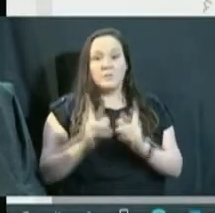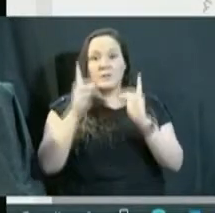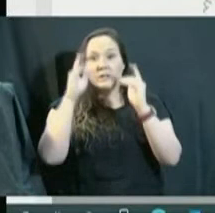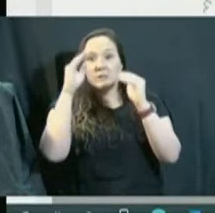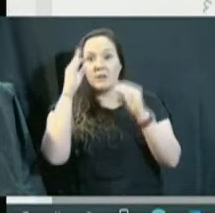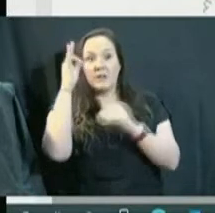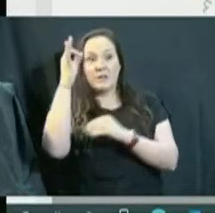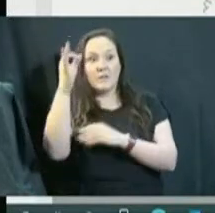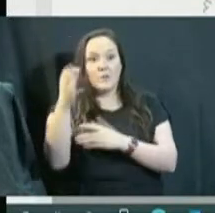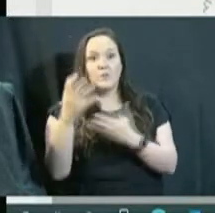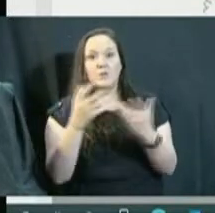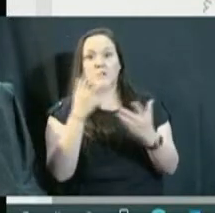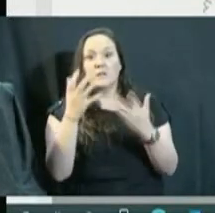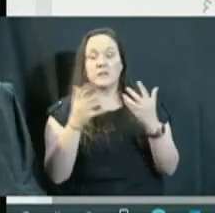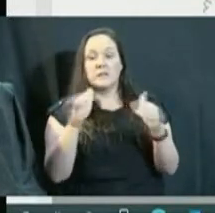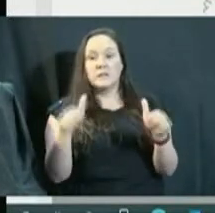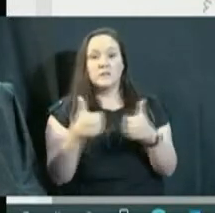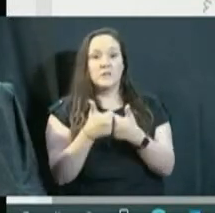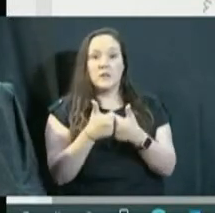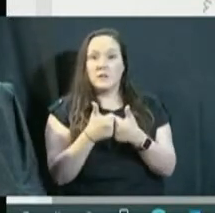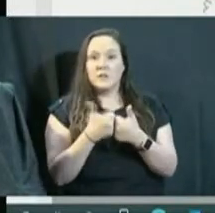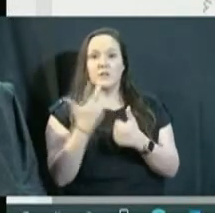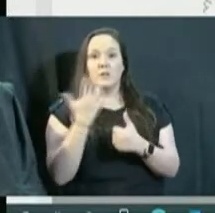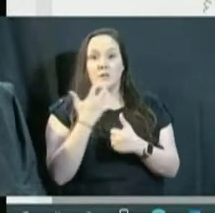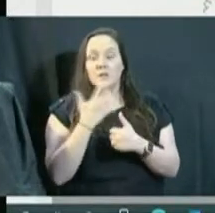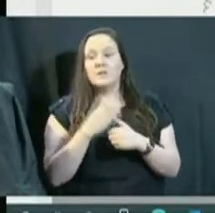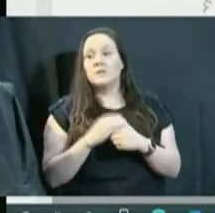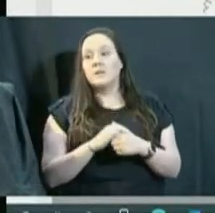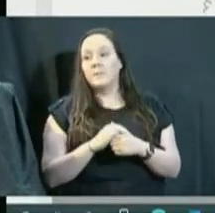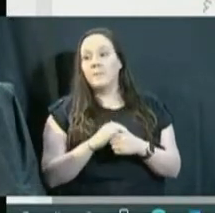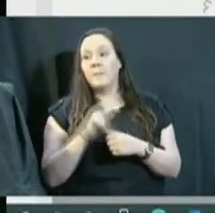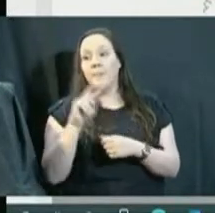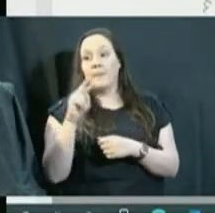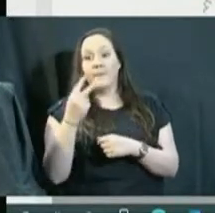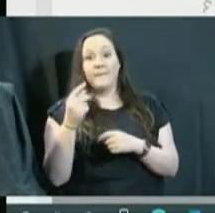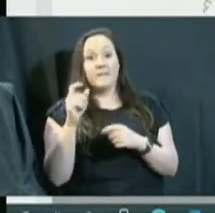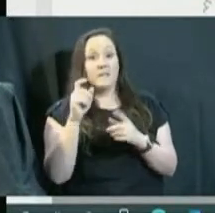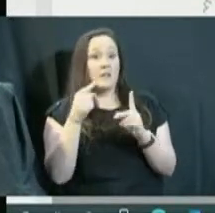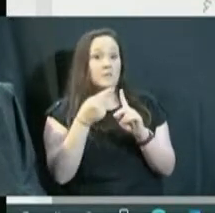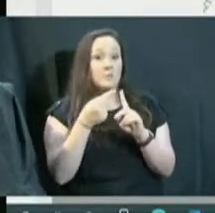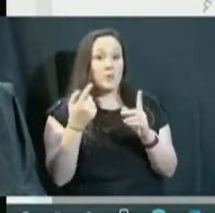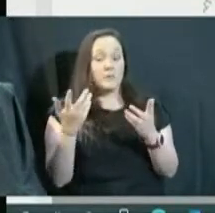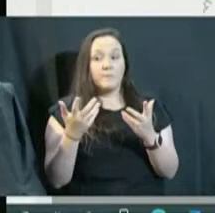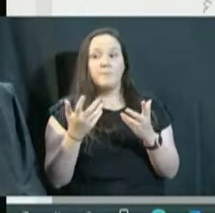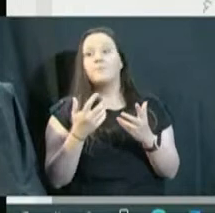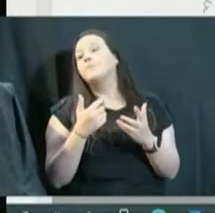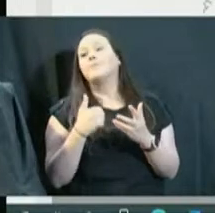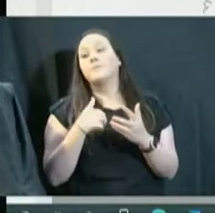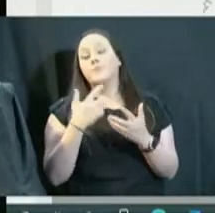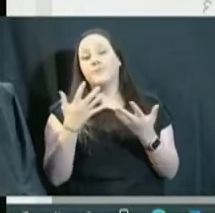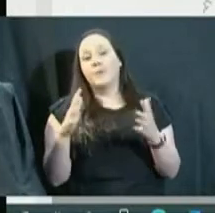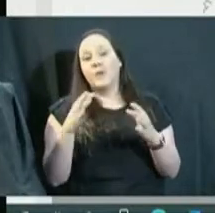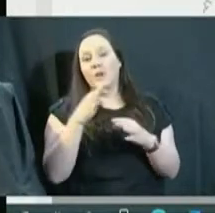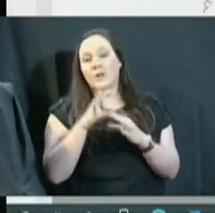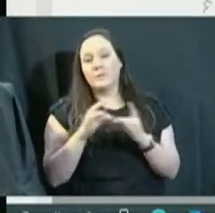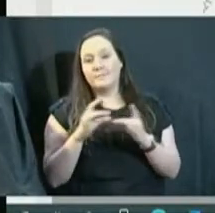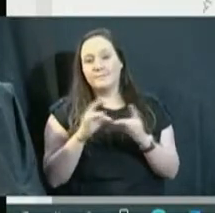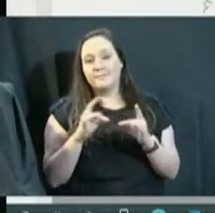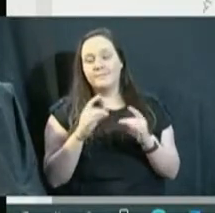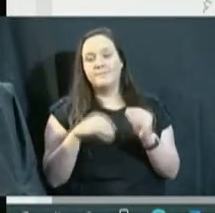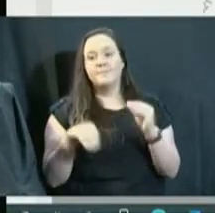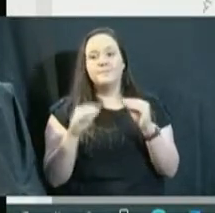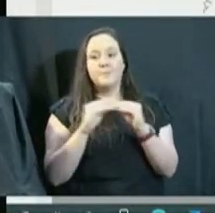future has been particularly challenging. The second point there is just that there is, as I've already stated, there were significantly